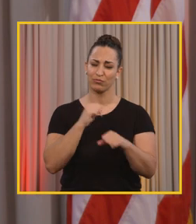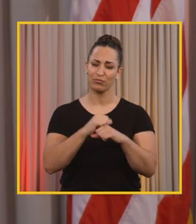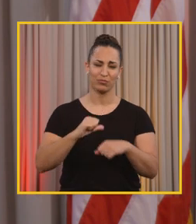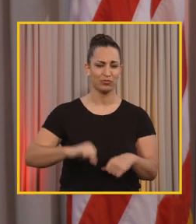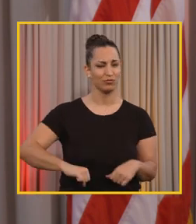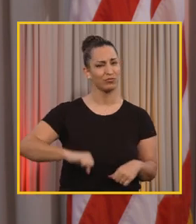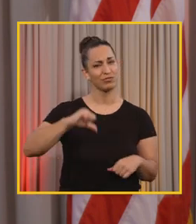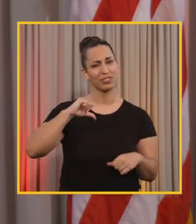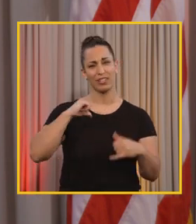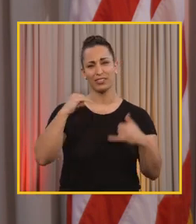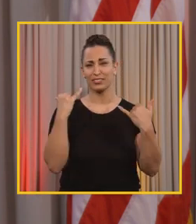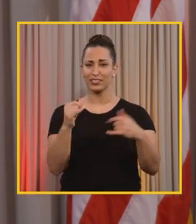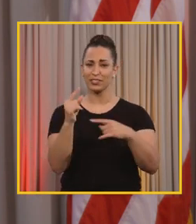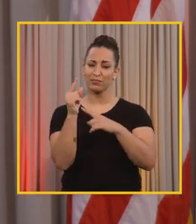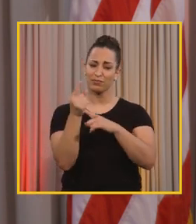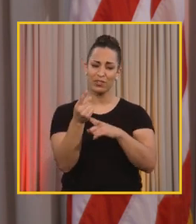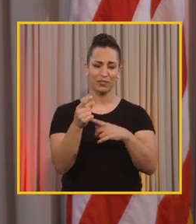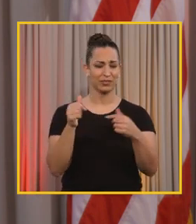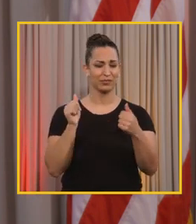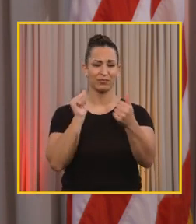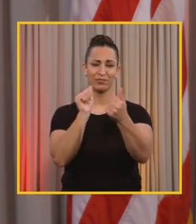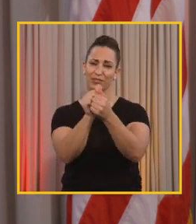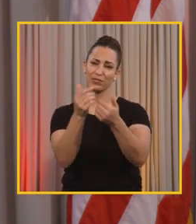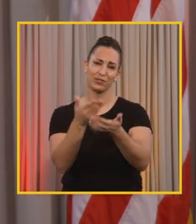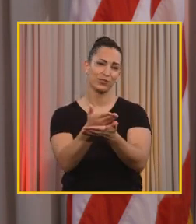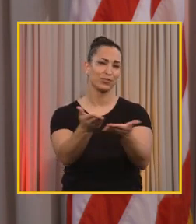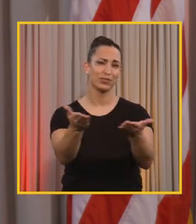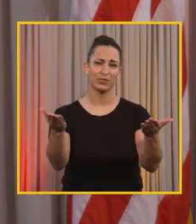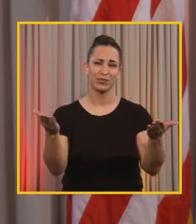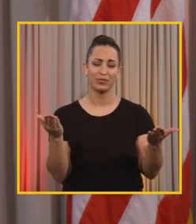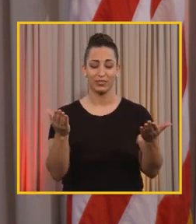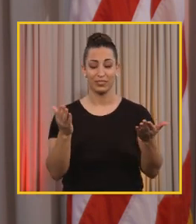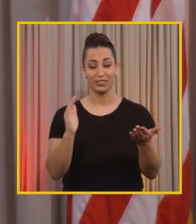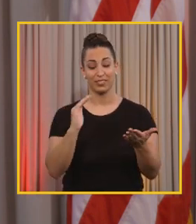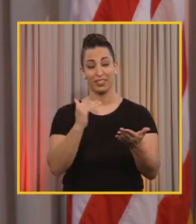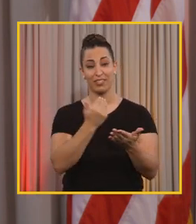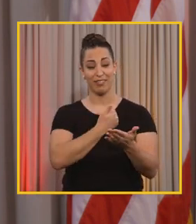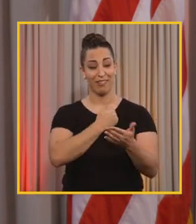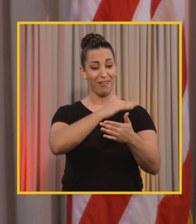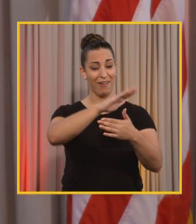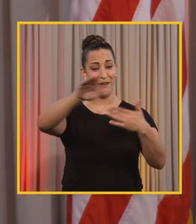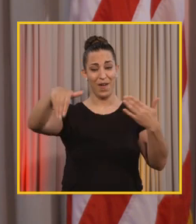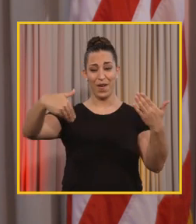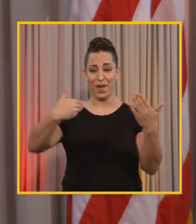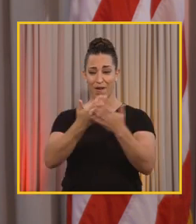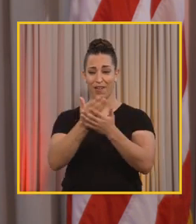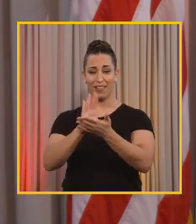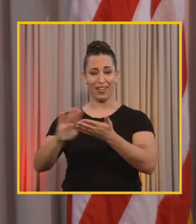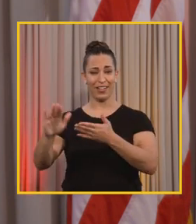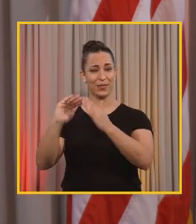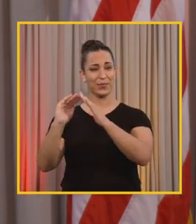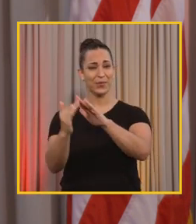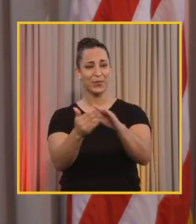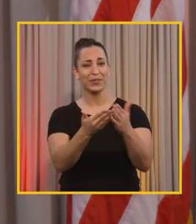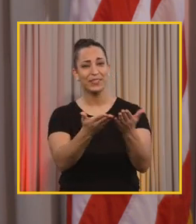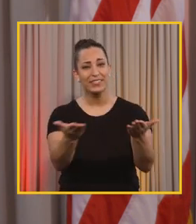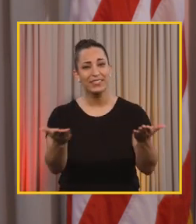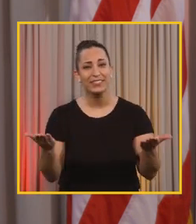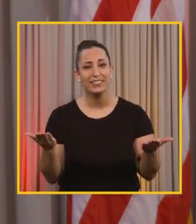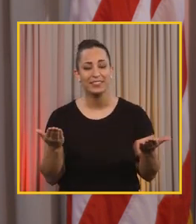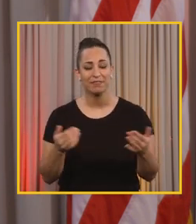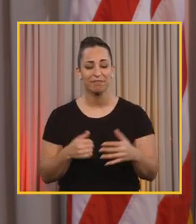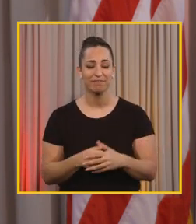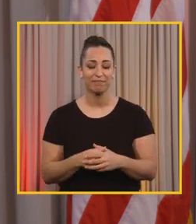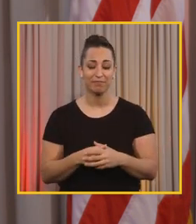this special moment with all of you and with our entire college community. In